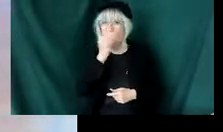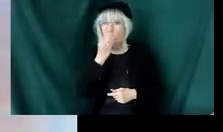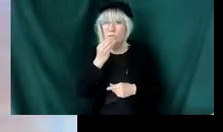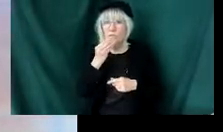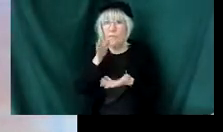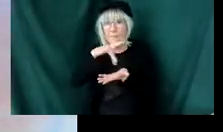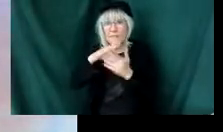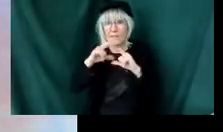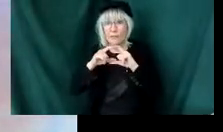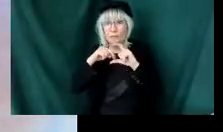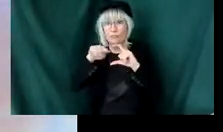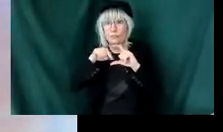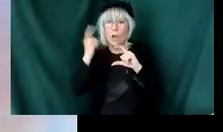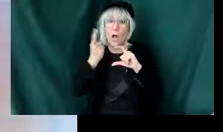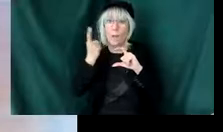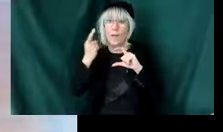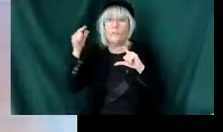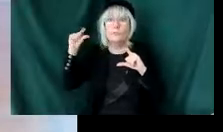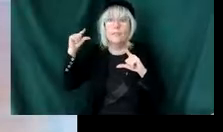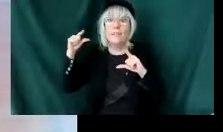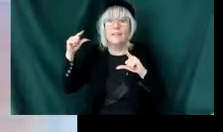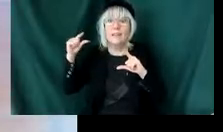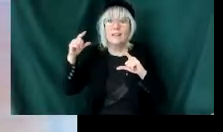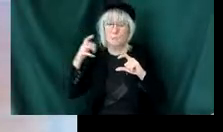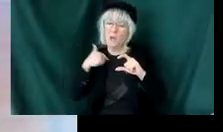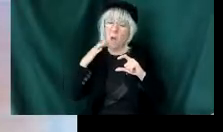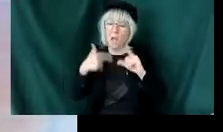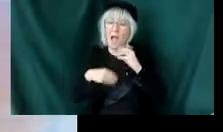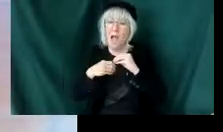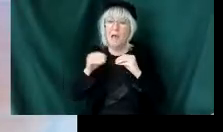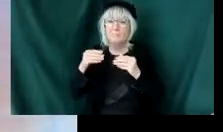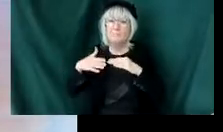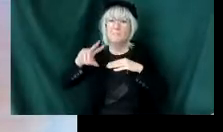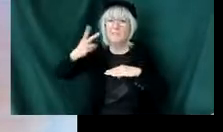a transparent glazing of green.